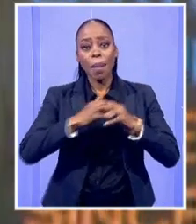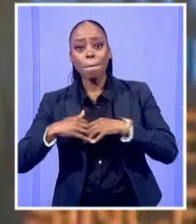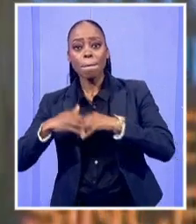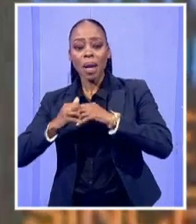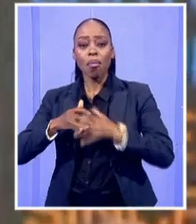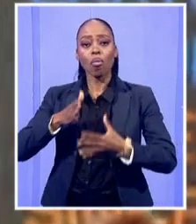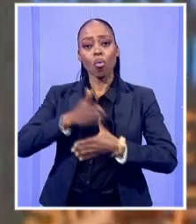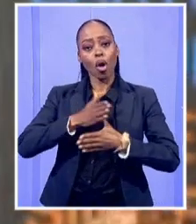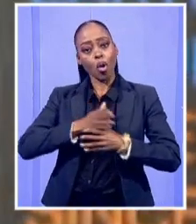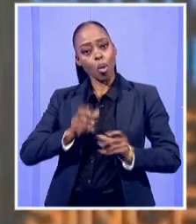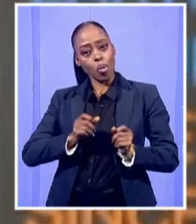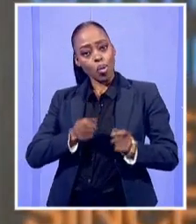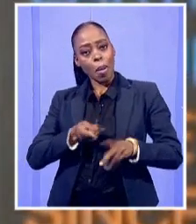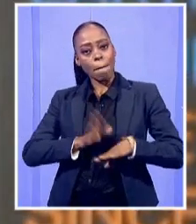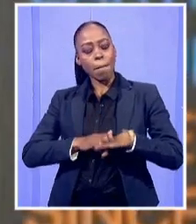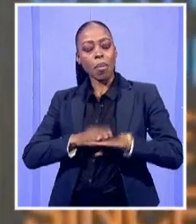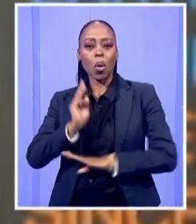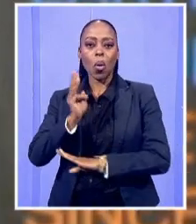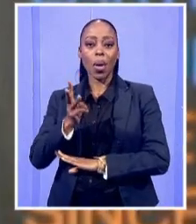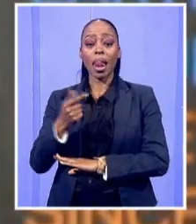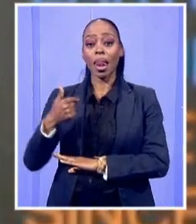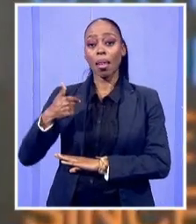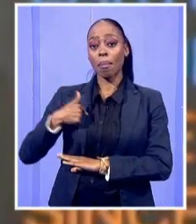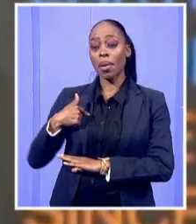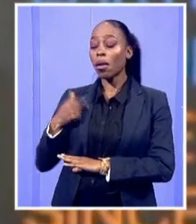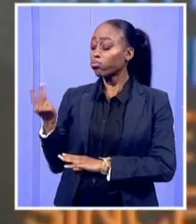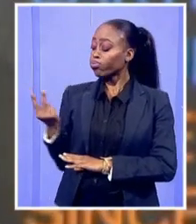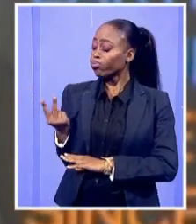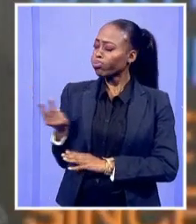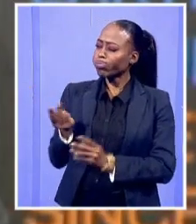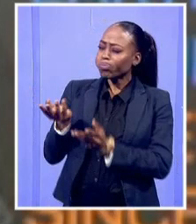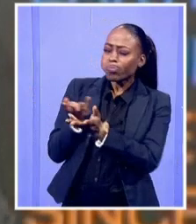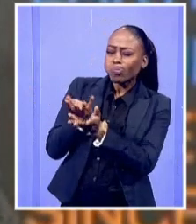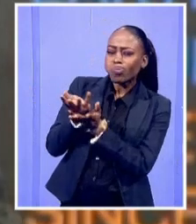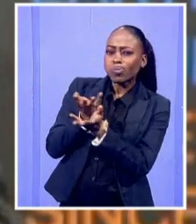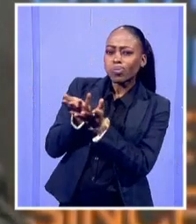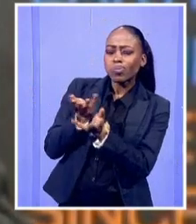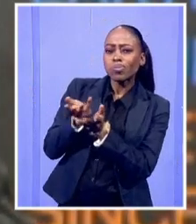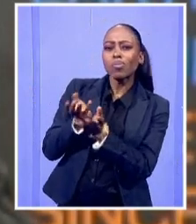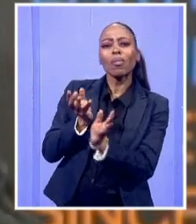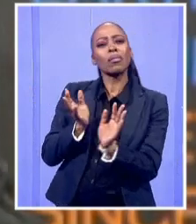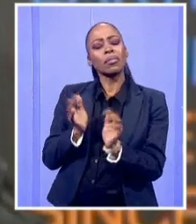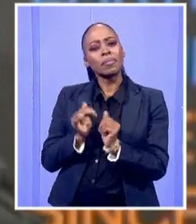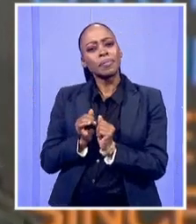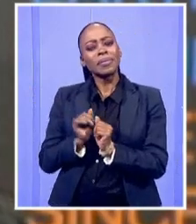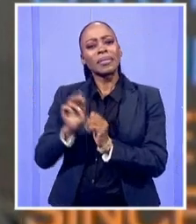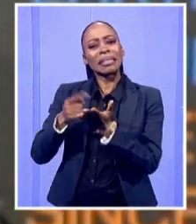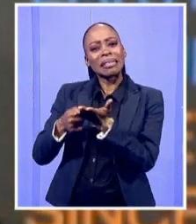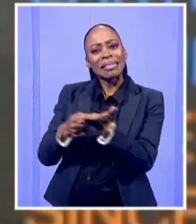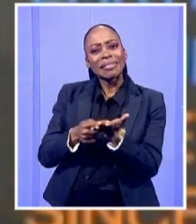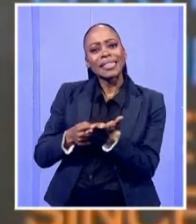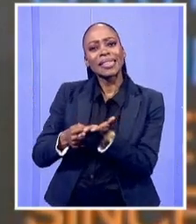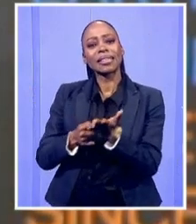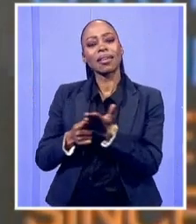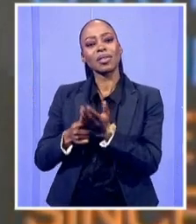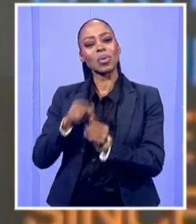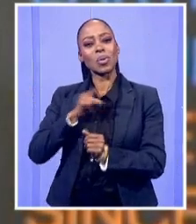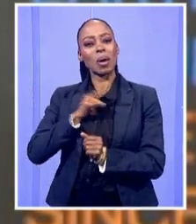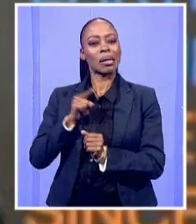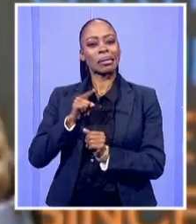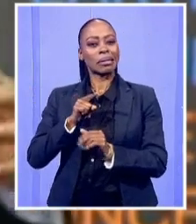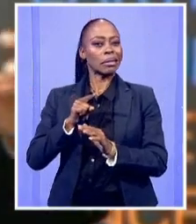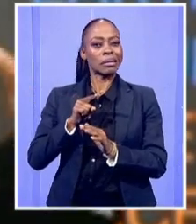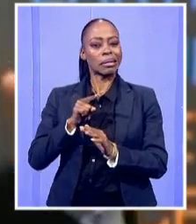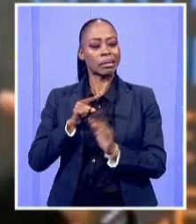opportunities. Mr. Reinhardt and myself were talking about that and talking about the tension